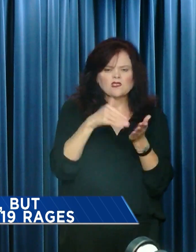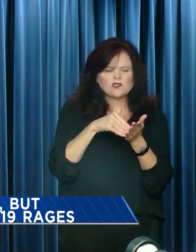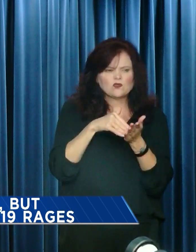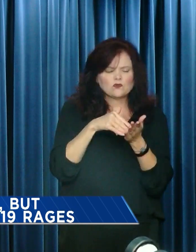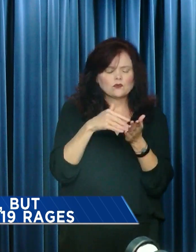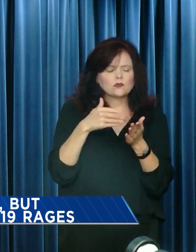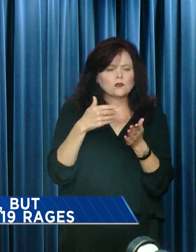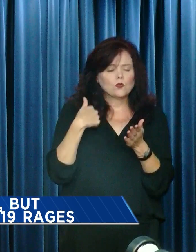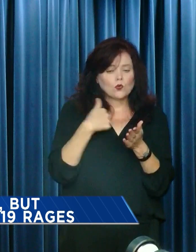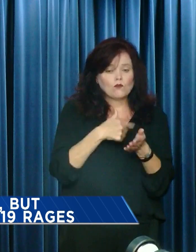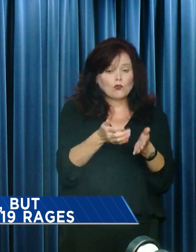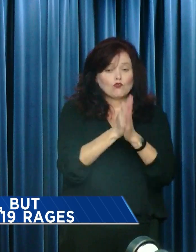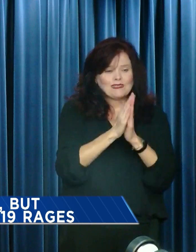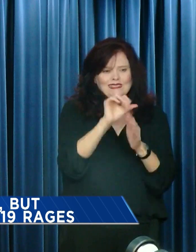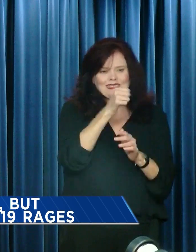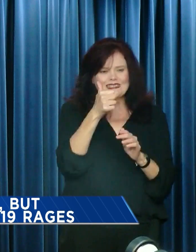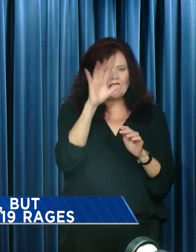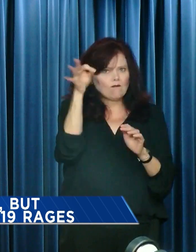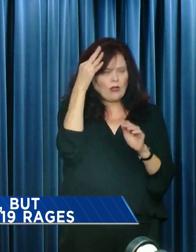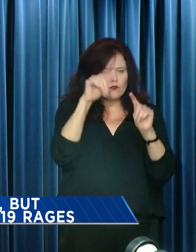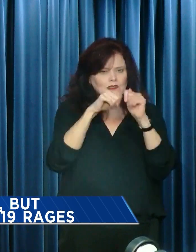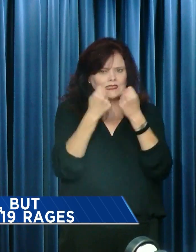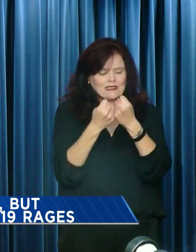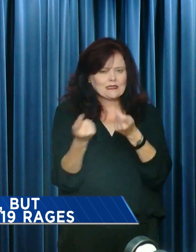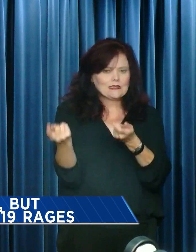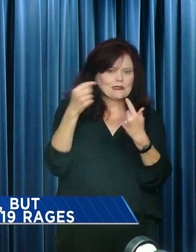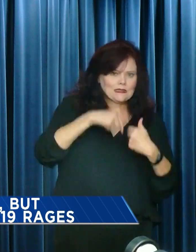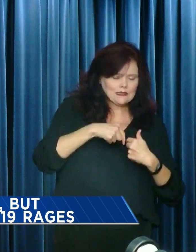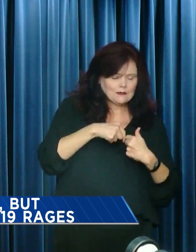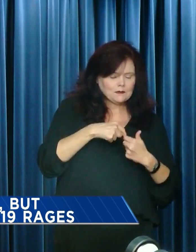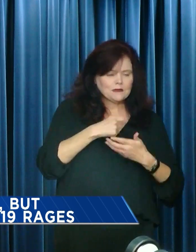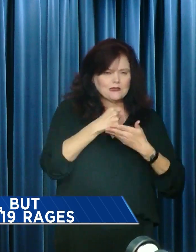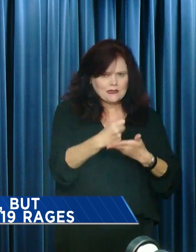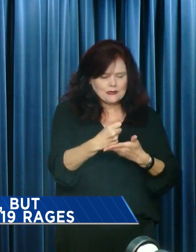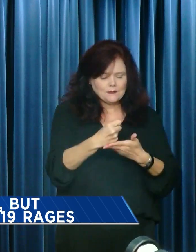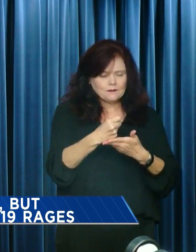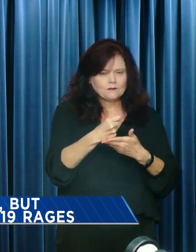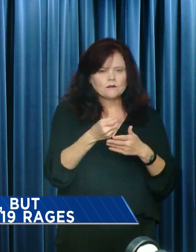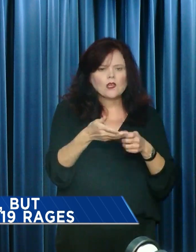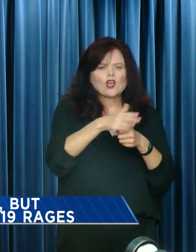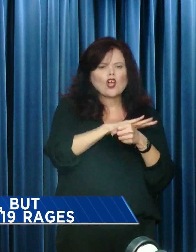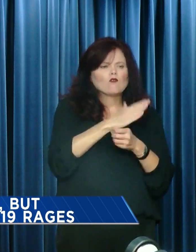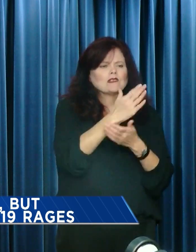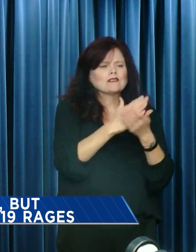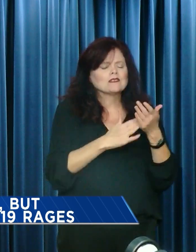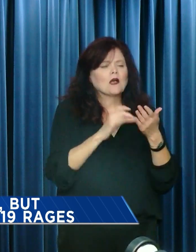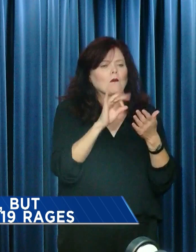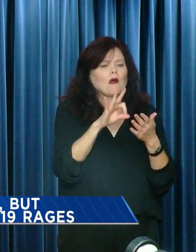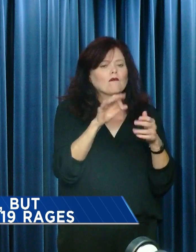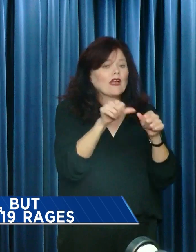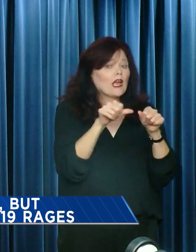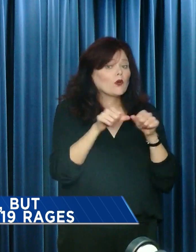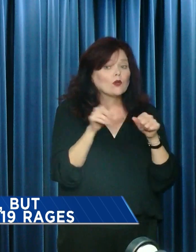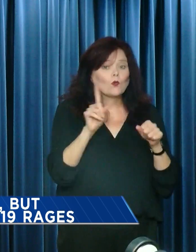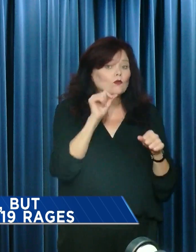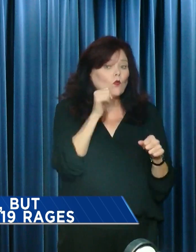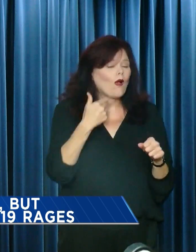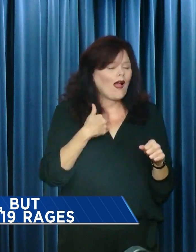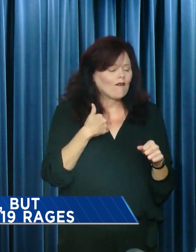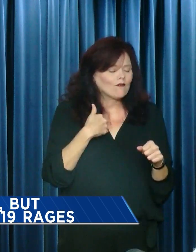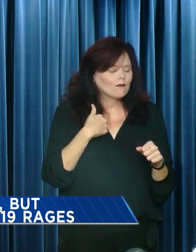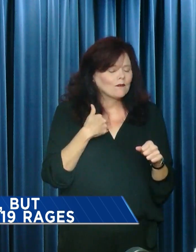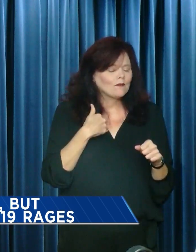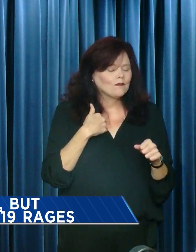around the state. We've requested 10 federal teams to come augment that effort, covering some of the geographic gaps we have within that sort